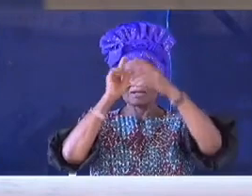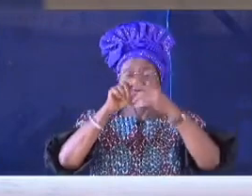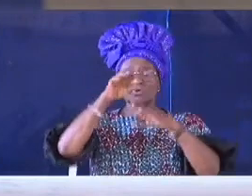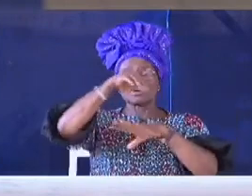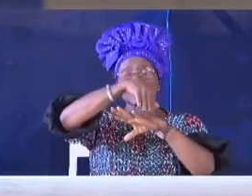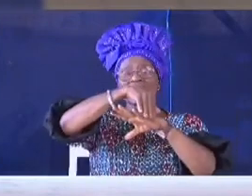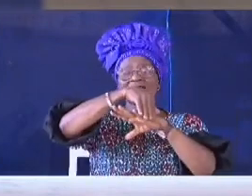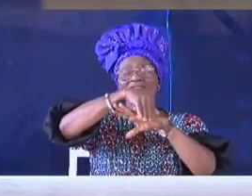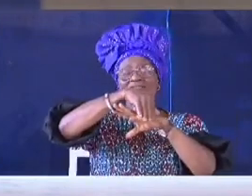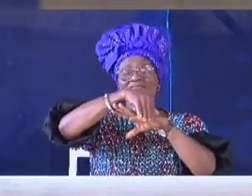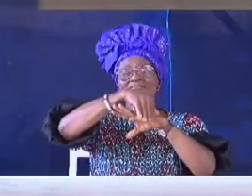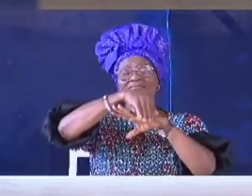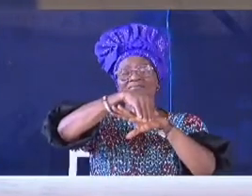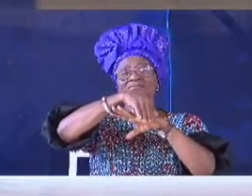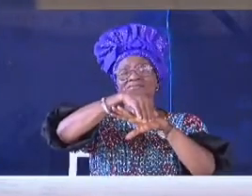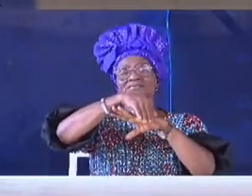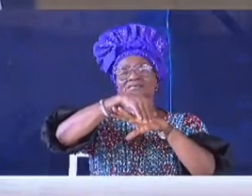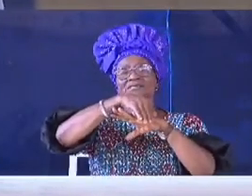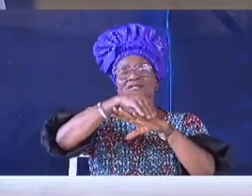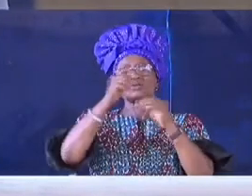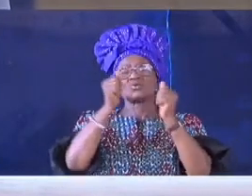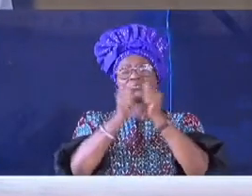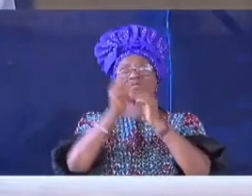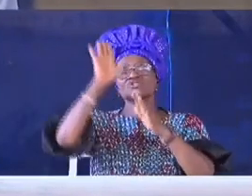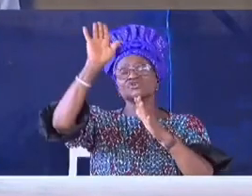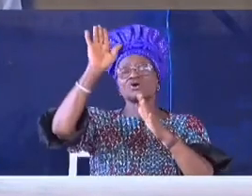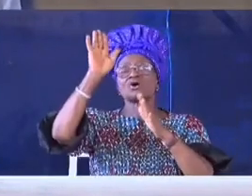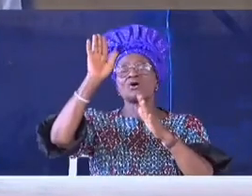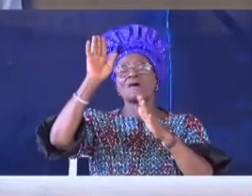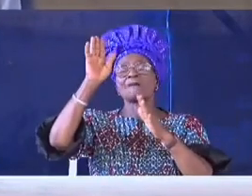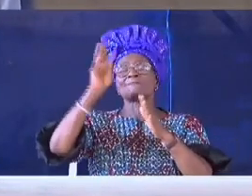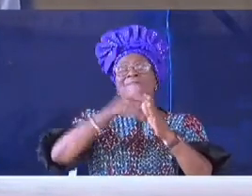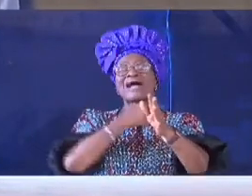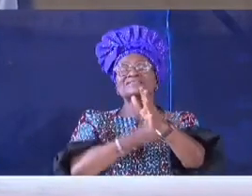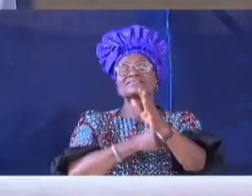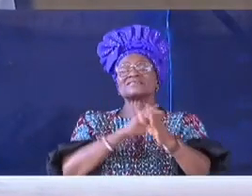tonight, with your mighty finger,